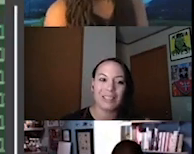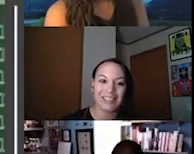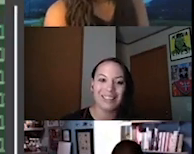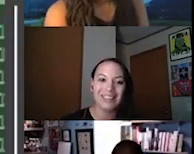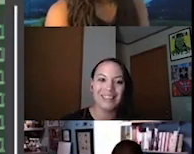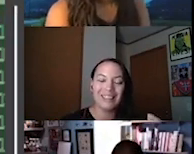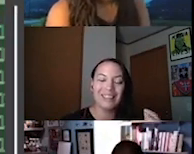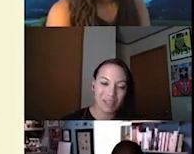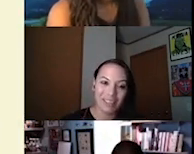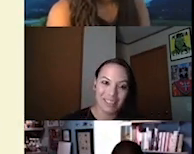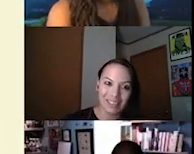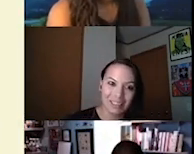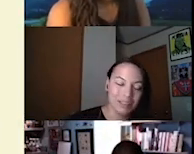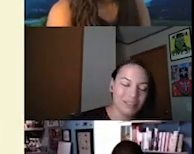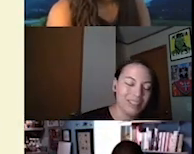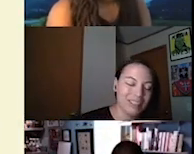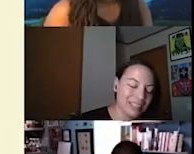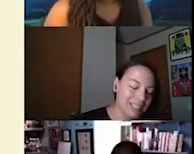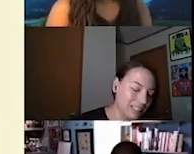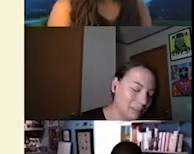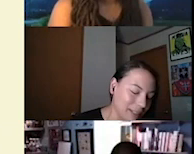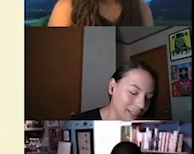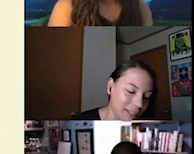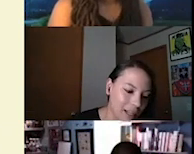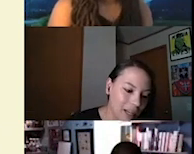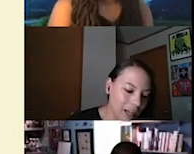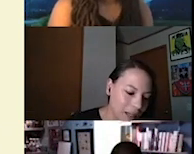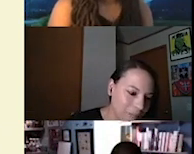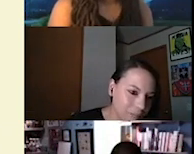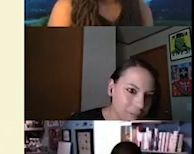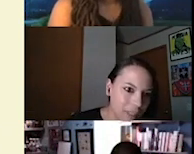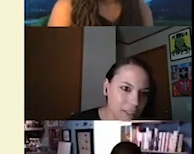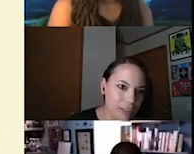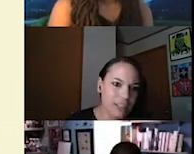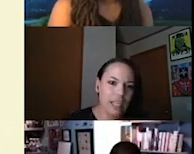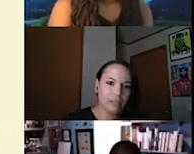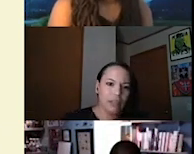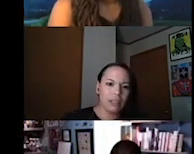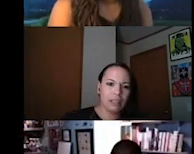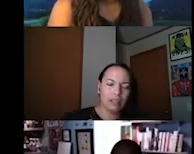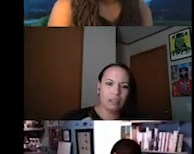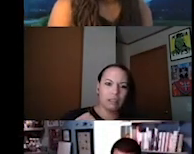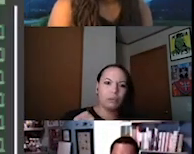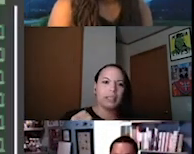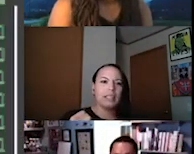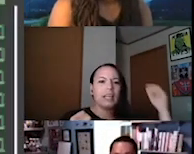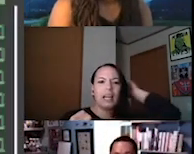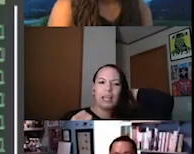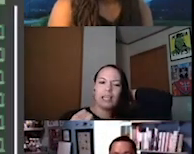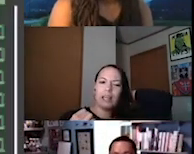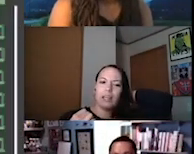like within America, specifically United States of America. So just kind of